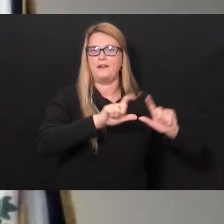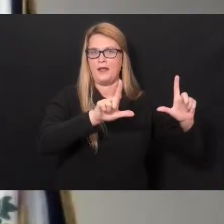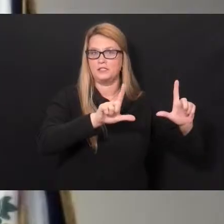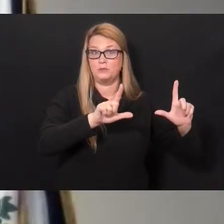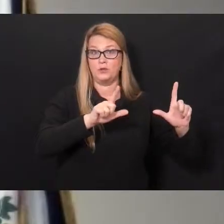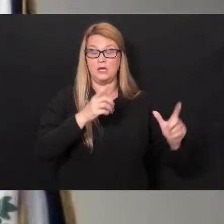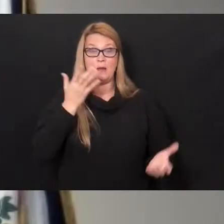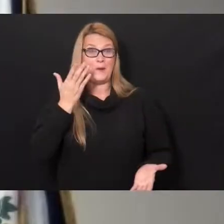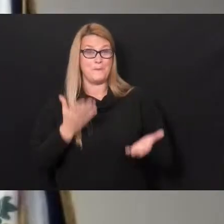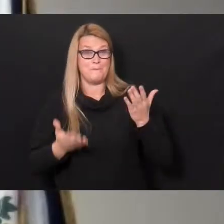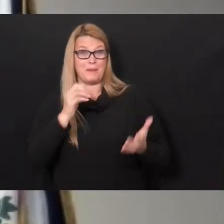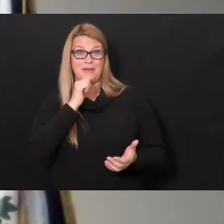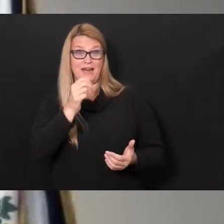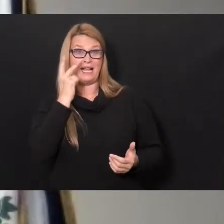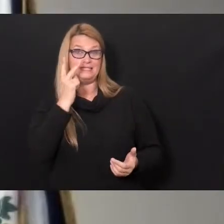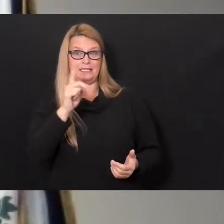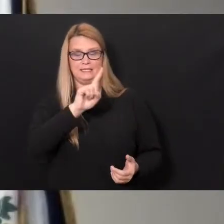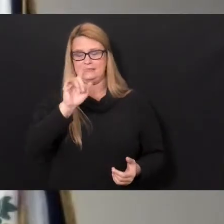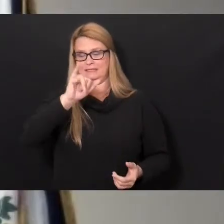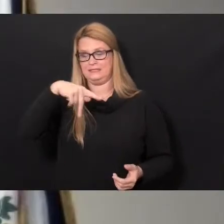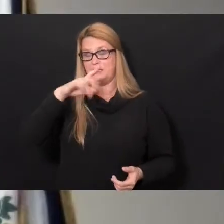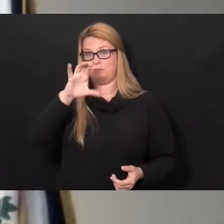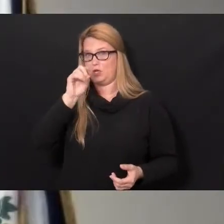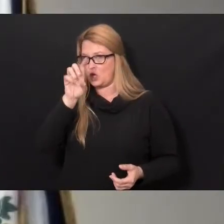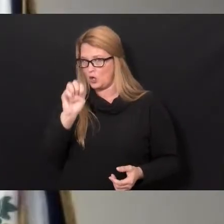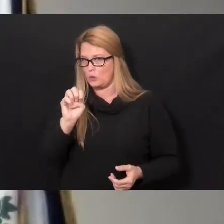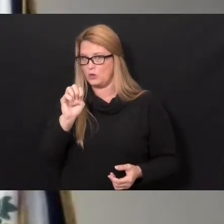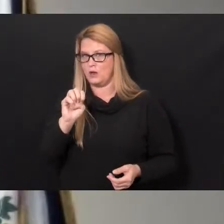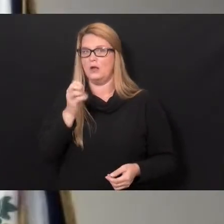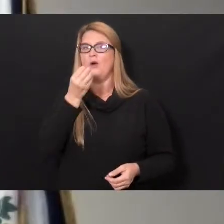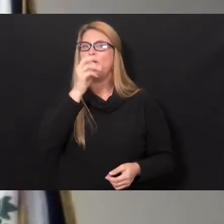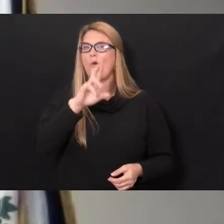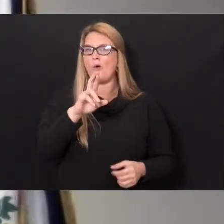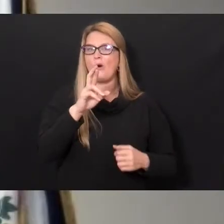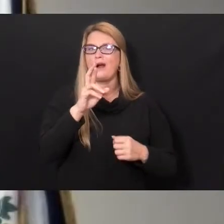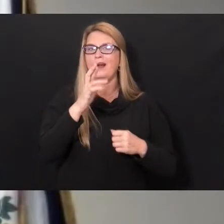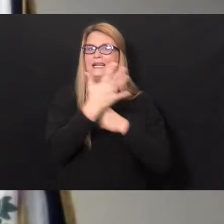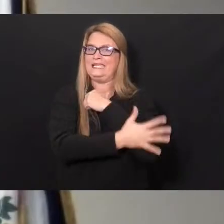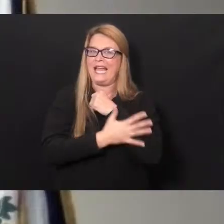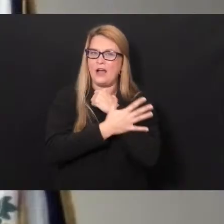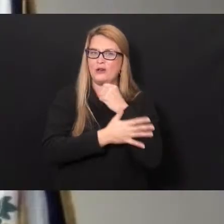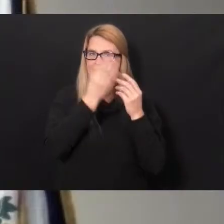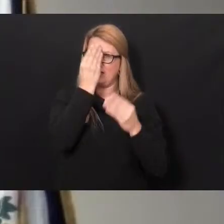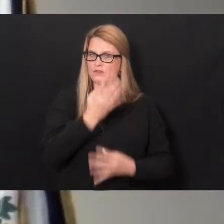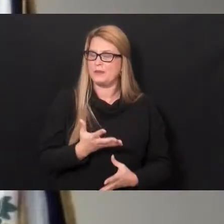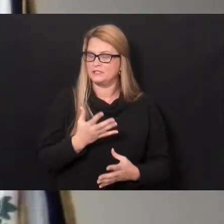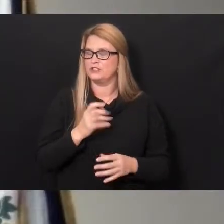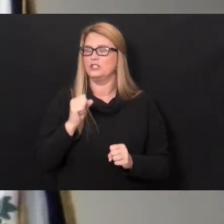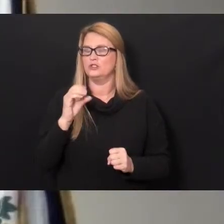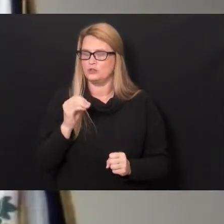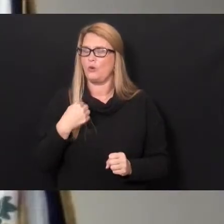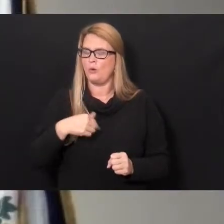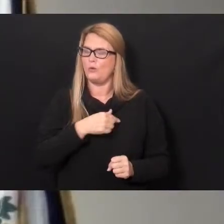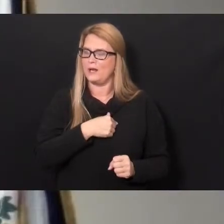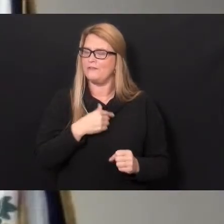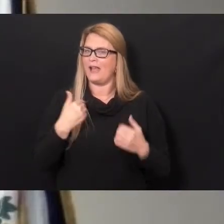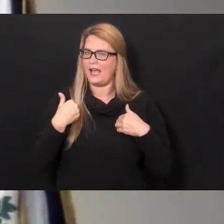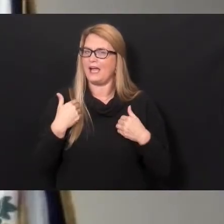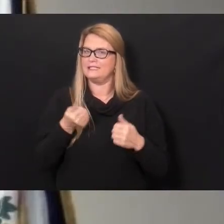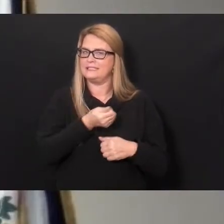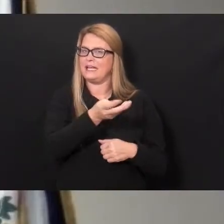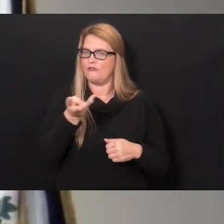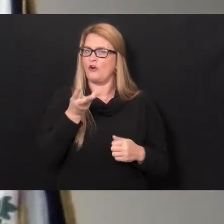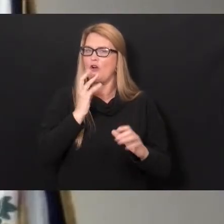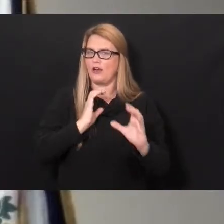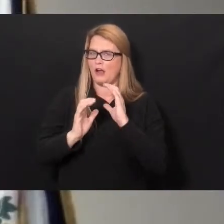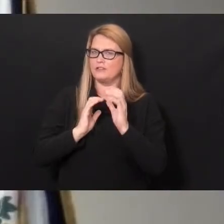actually see zip code information on there or county information on there to get that information. So we've had several